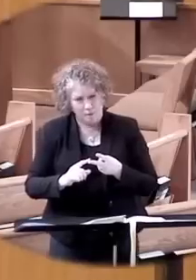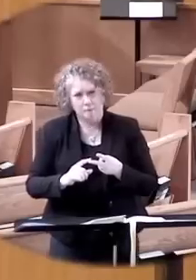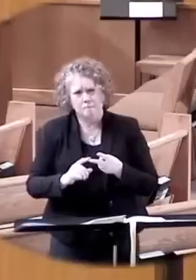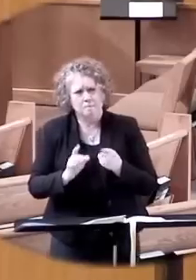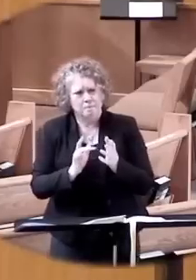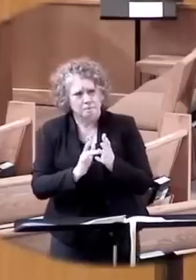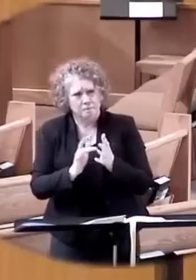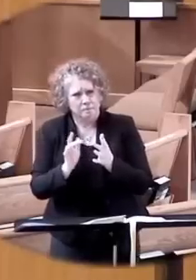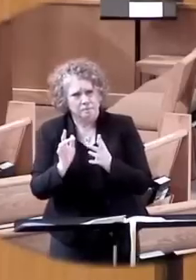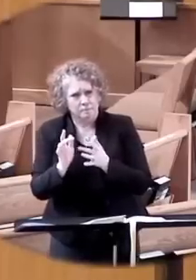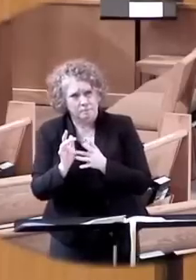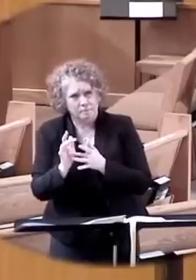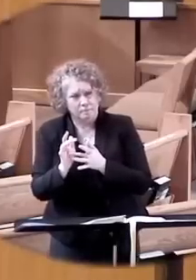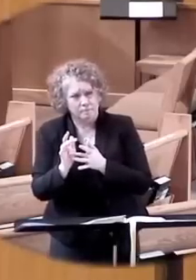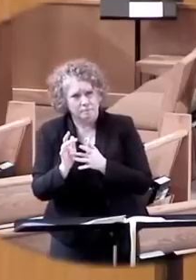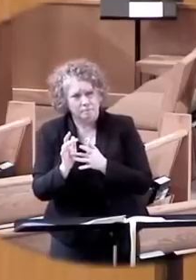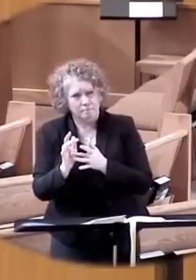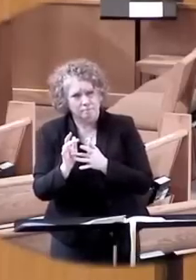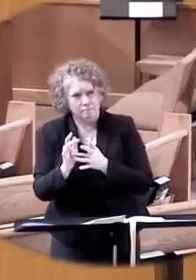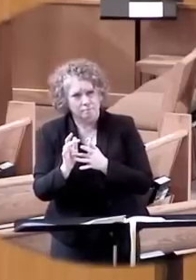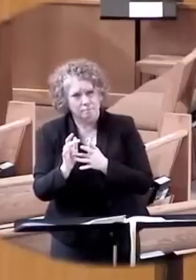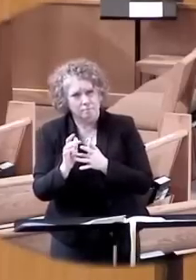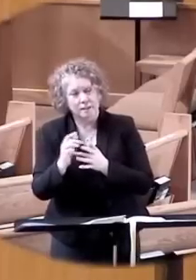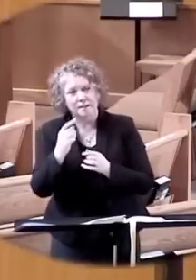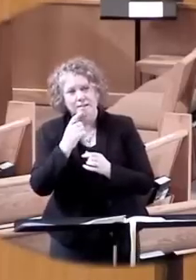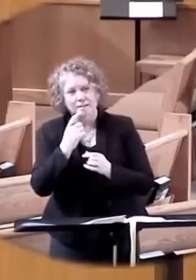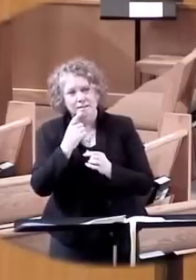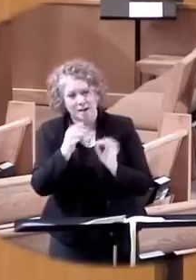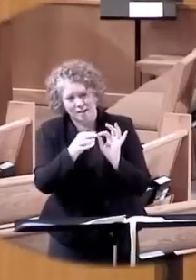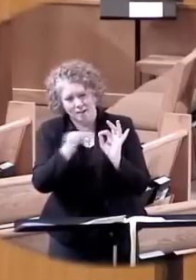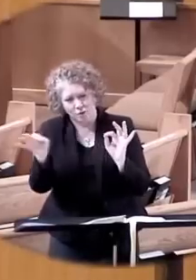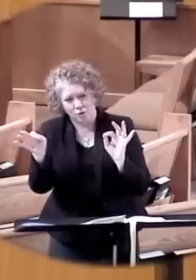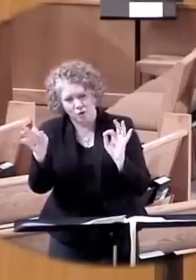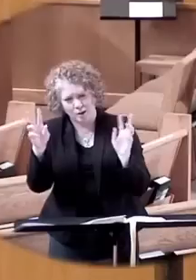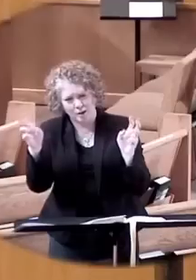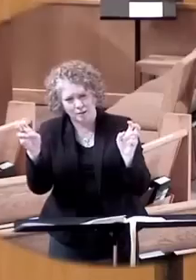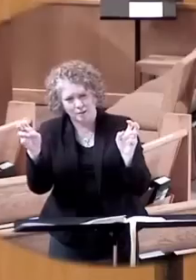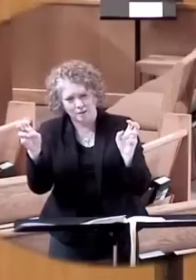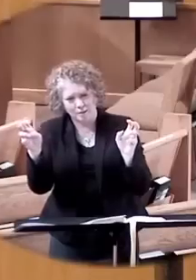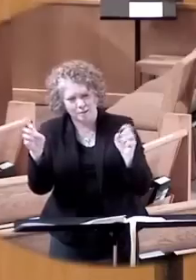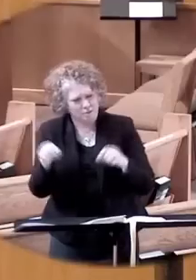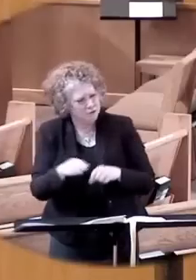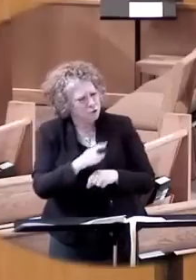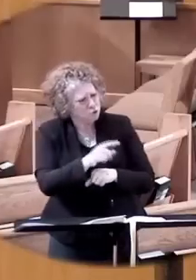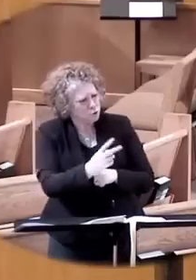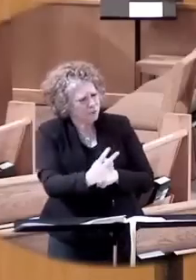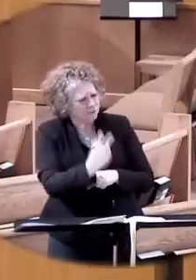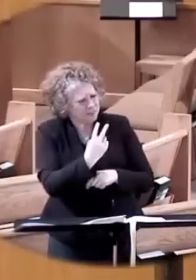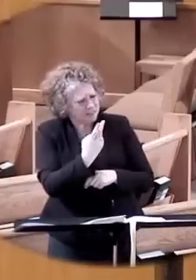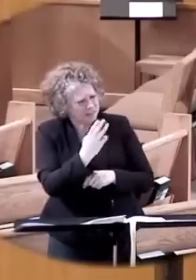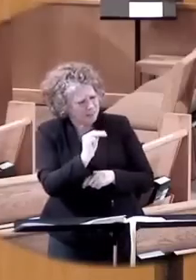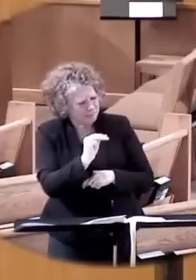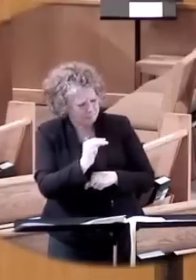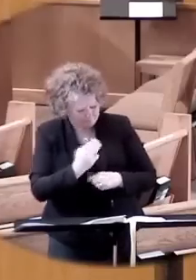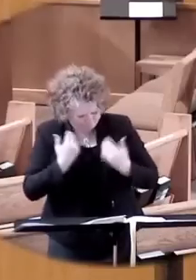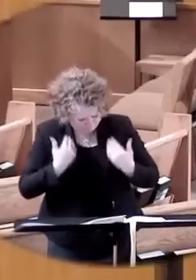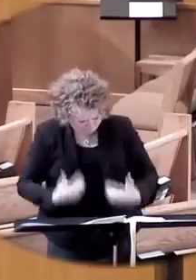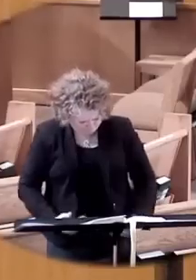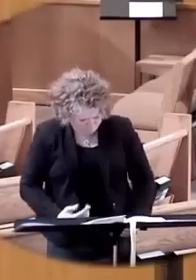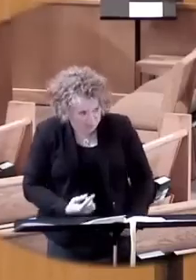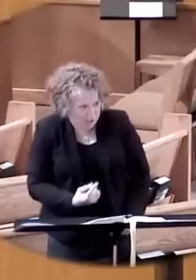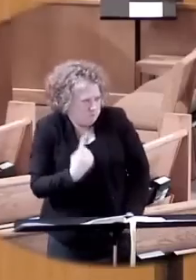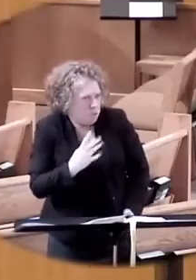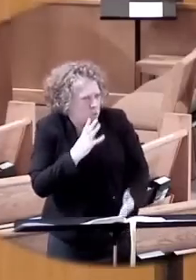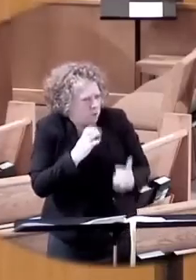Jesus uses the phrase, "You have seen him, the one speaking